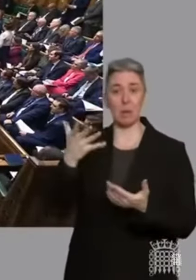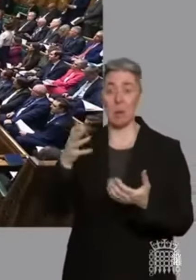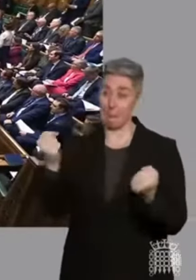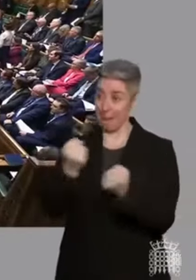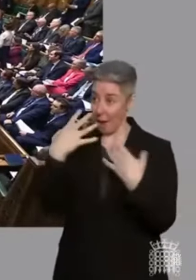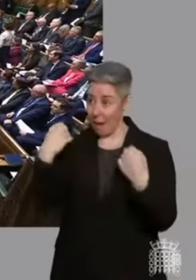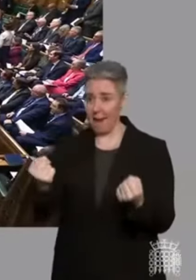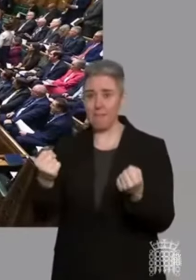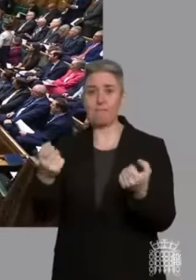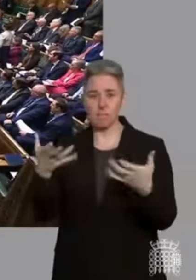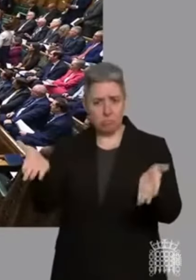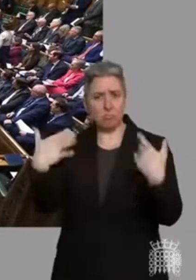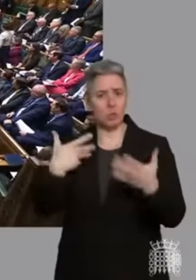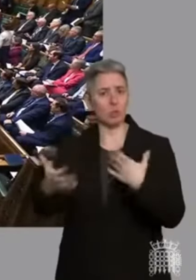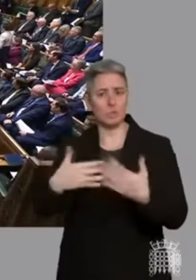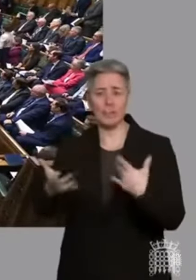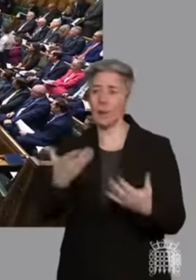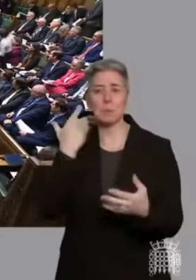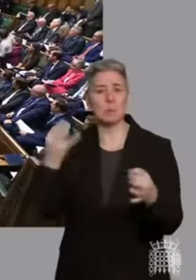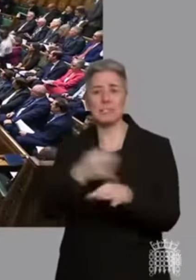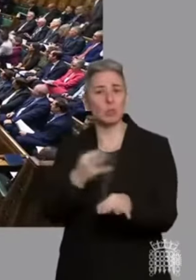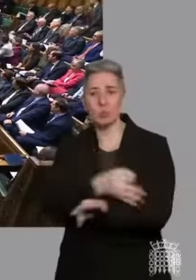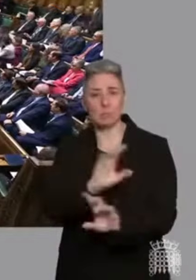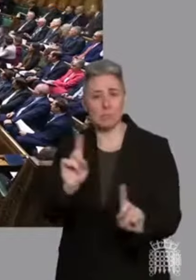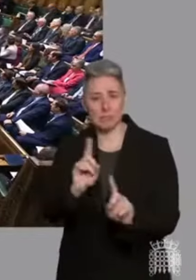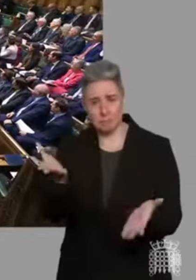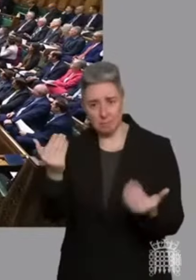Close question. Yep.